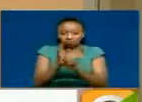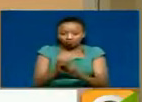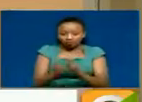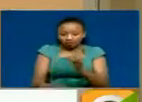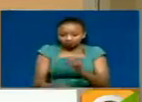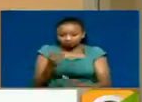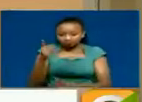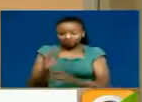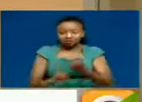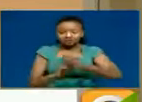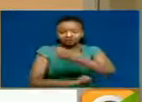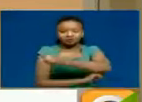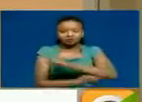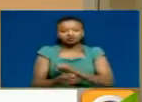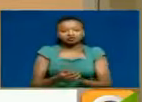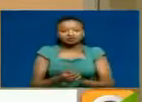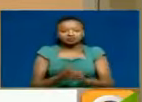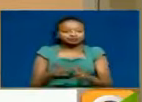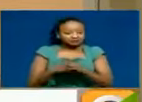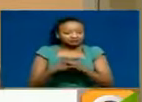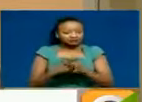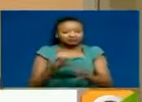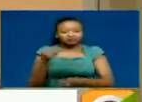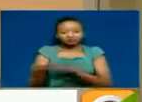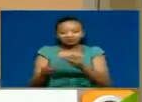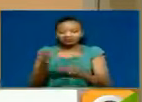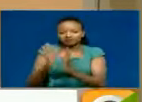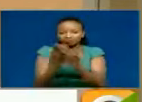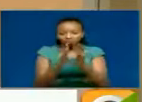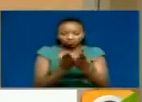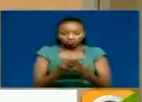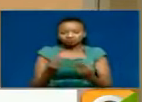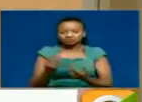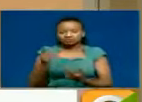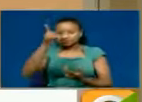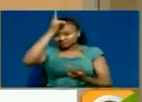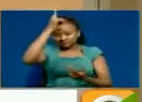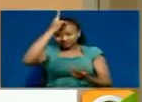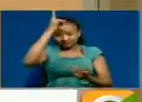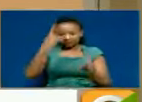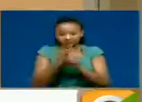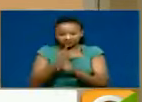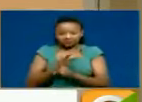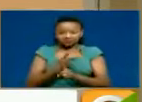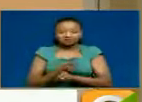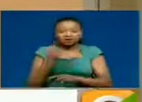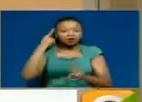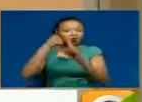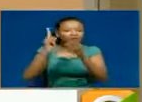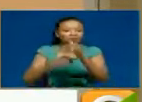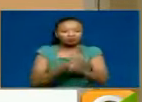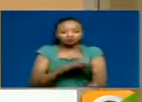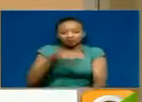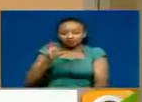Ajuma Foundation designed and started donating exercise books across rural Kenya to empower rural